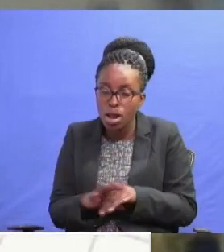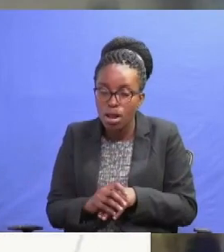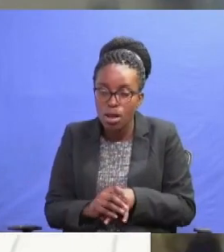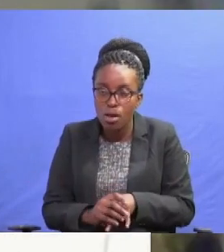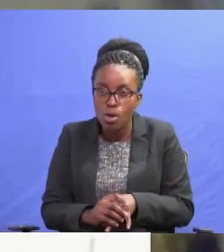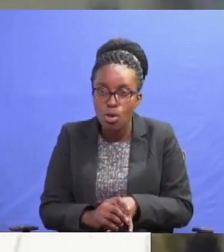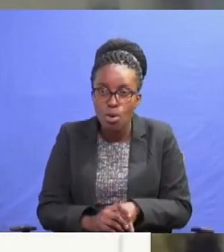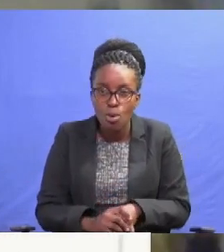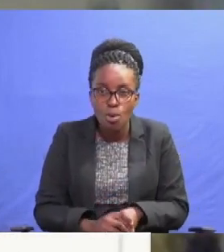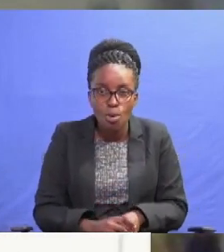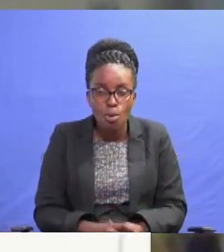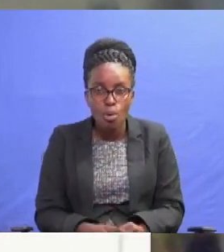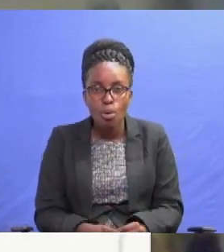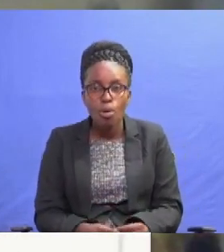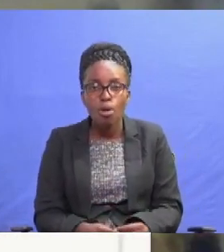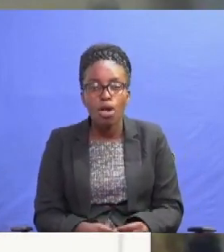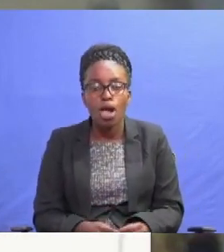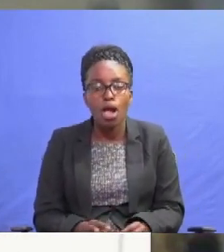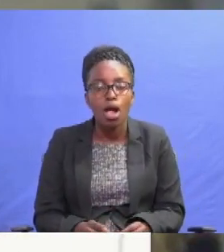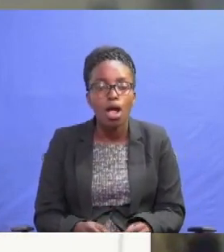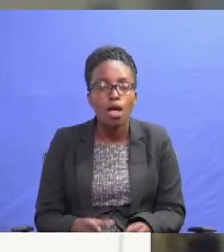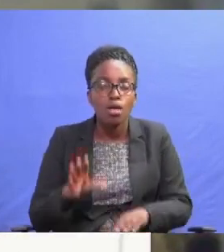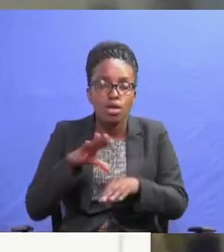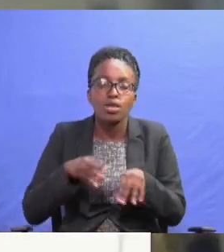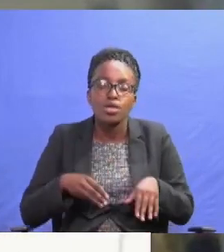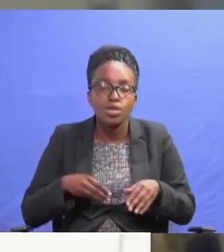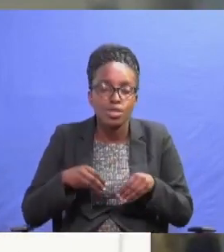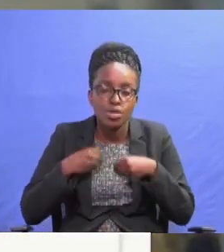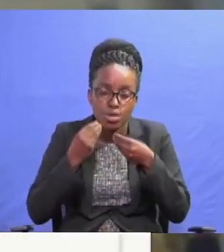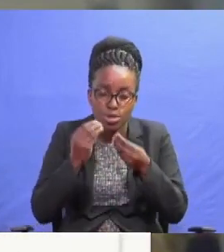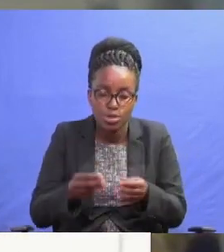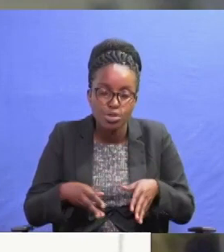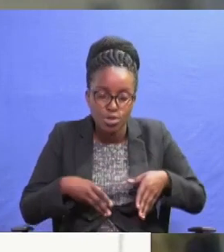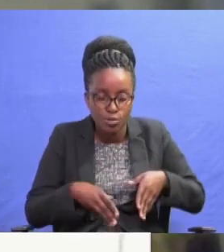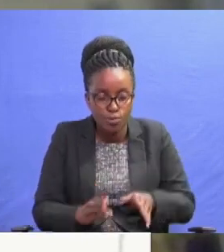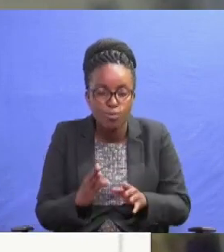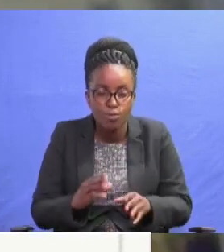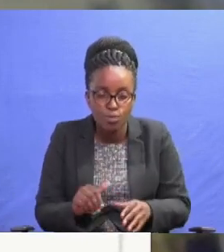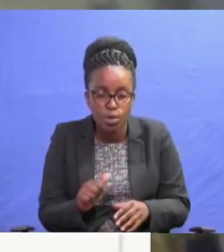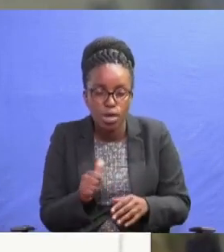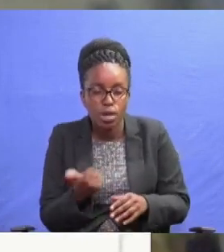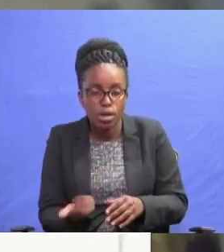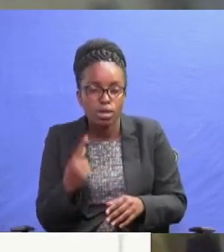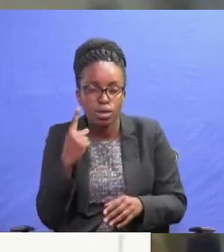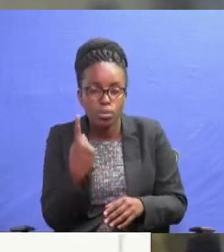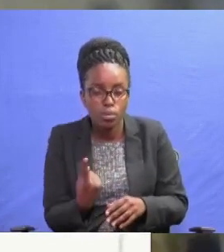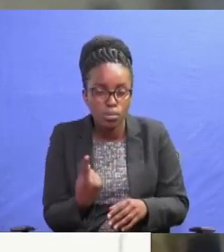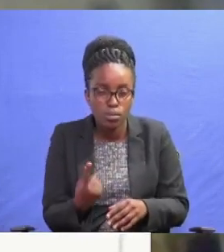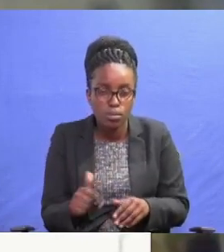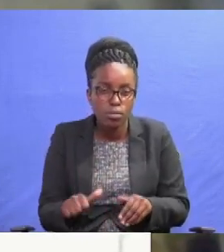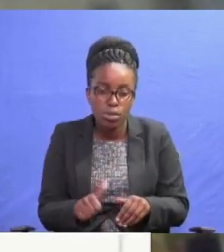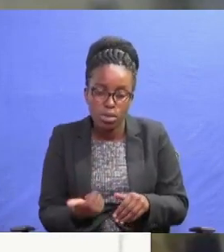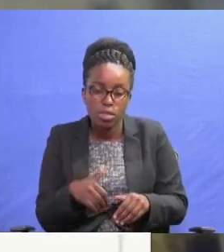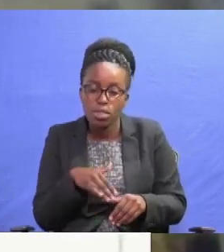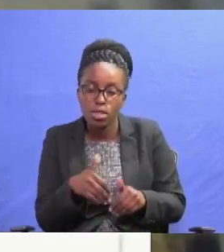to give way in one way or another. It could be a loose rock that is